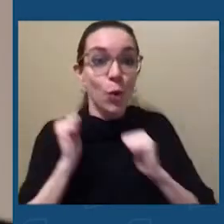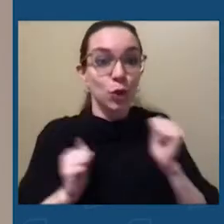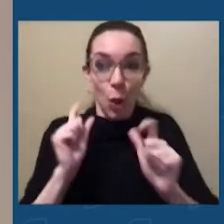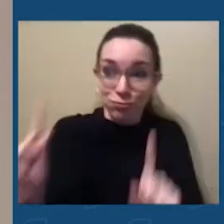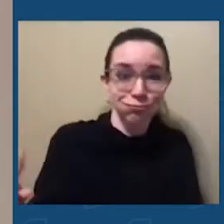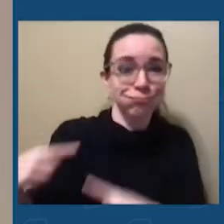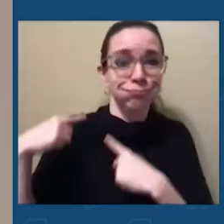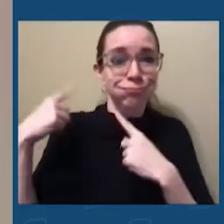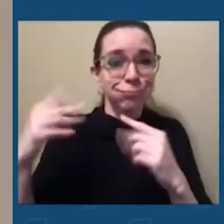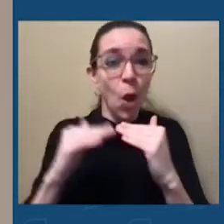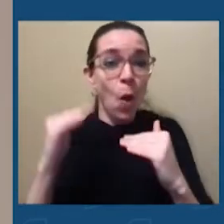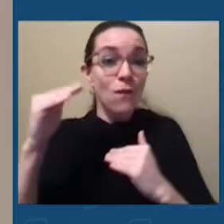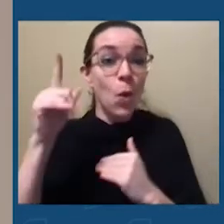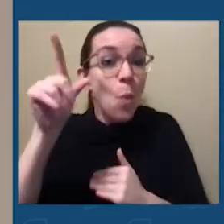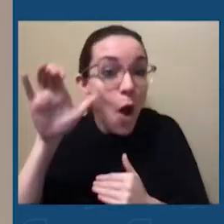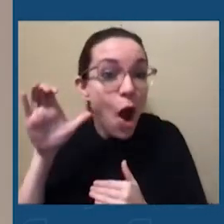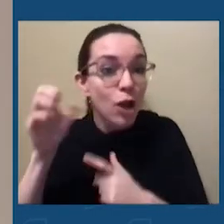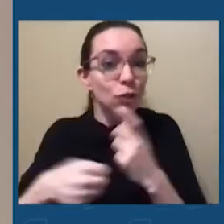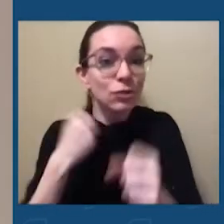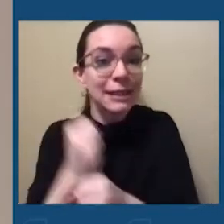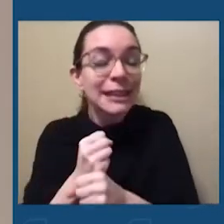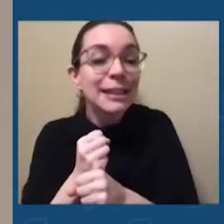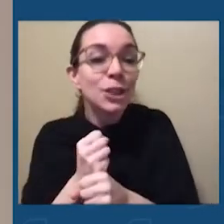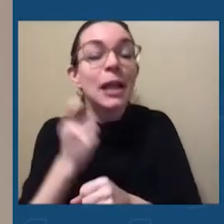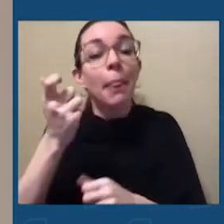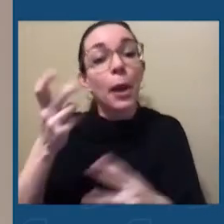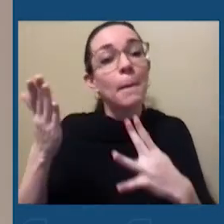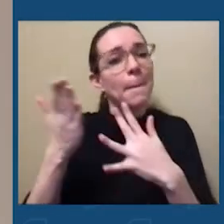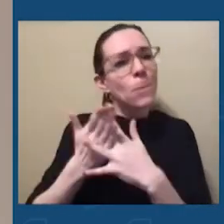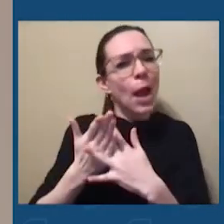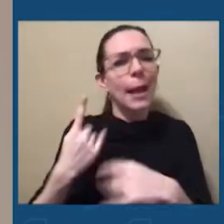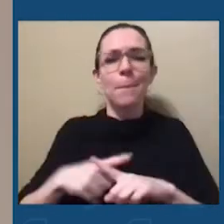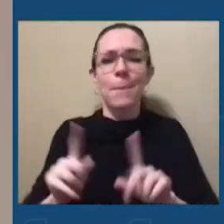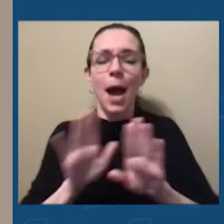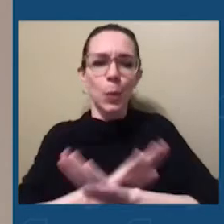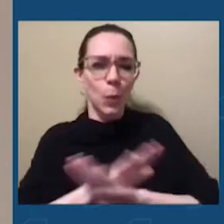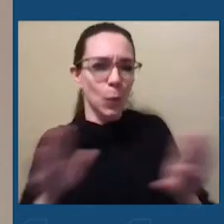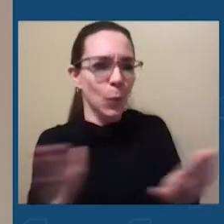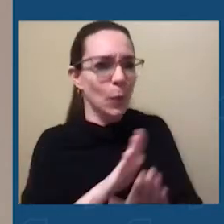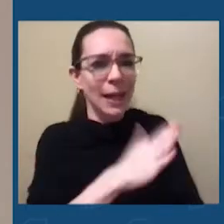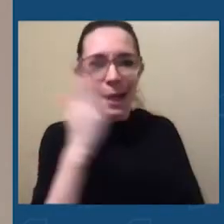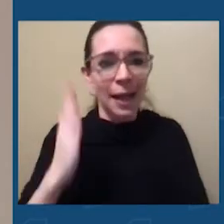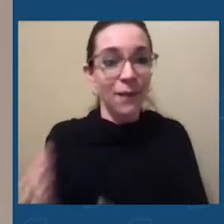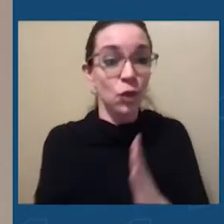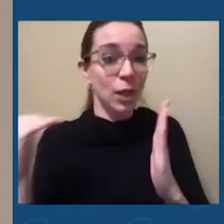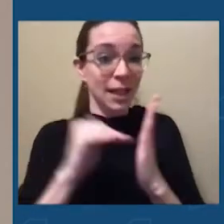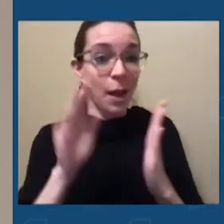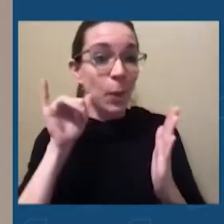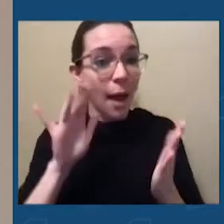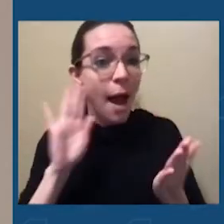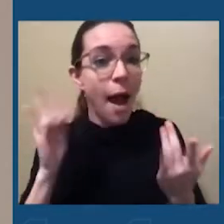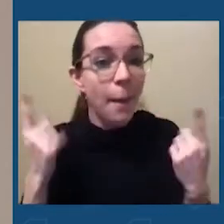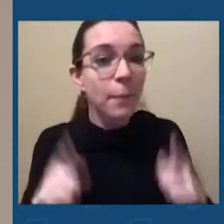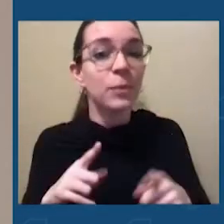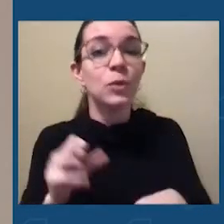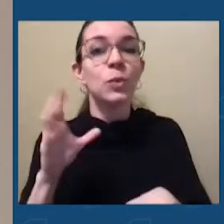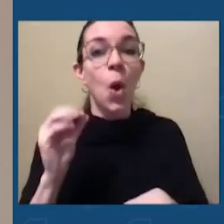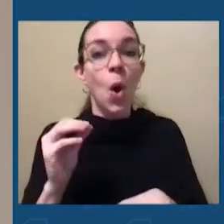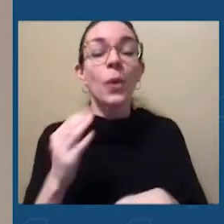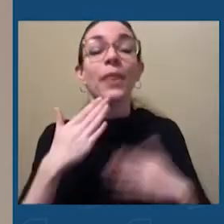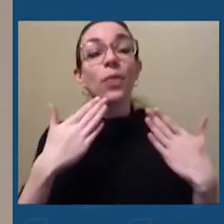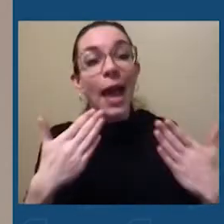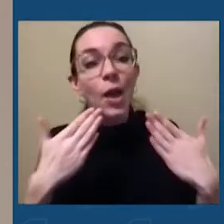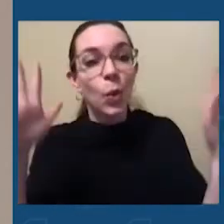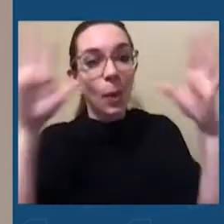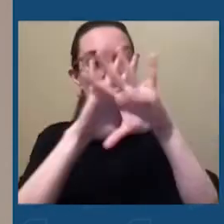little break in the action, but never again will we ever have to do that. So to Mark Scheinberg, the president of the Greater Auto Dealers Association, thank you